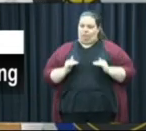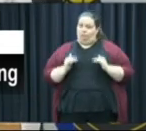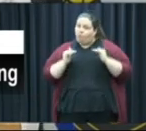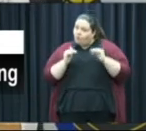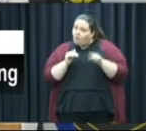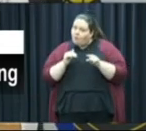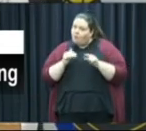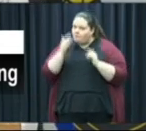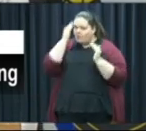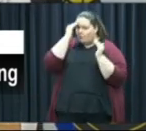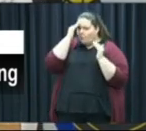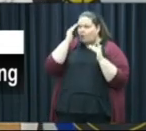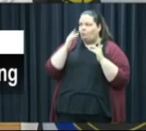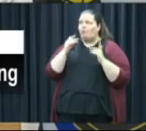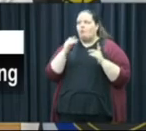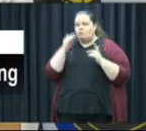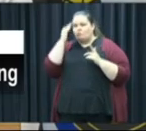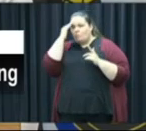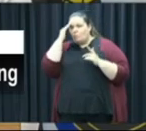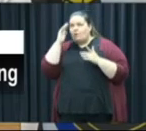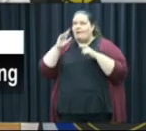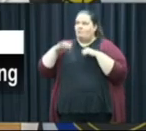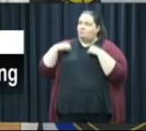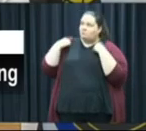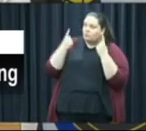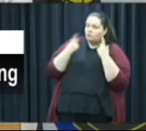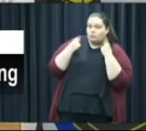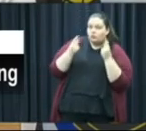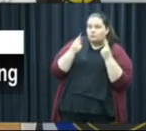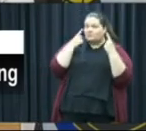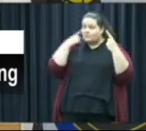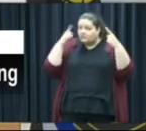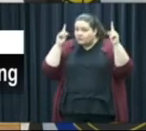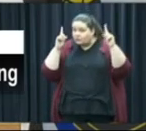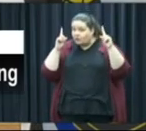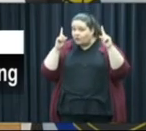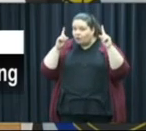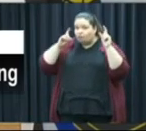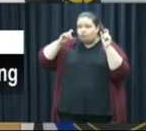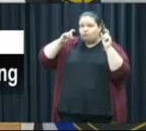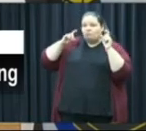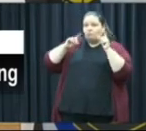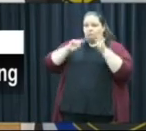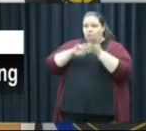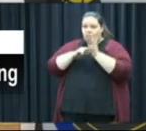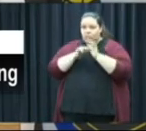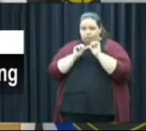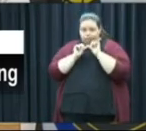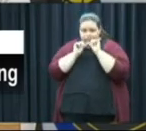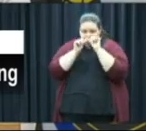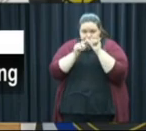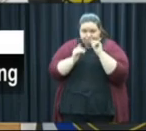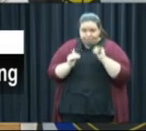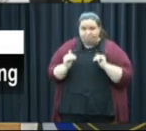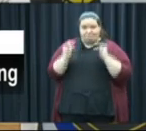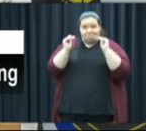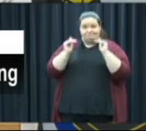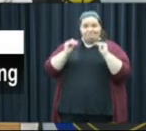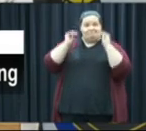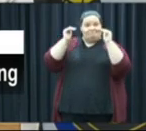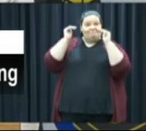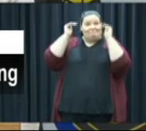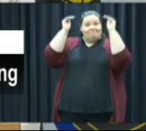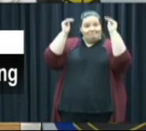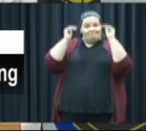have to be conscious of that everything that we've achieved thus far is not guaranteed to move forward. We have to really stick